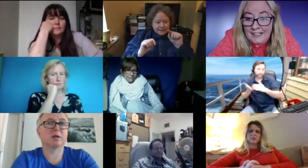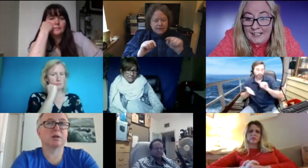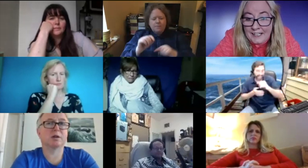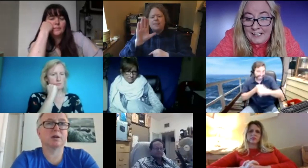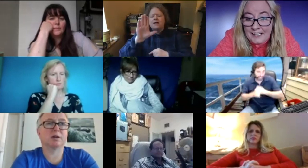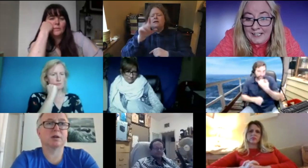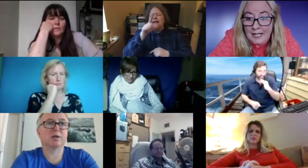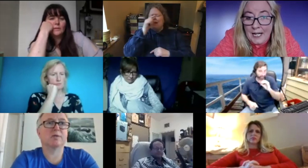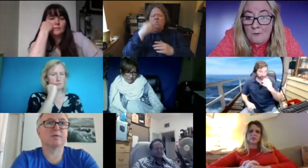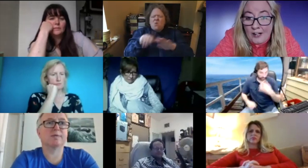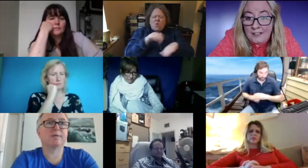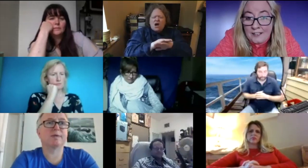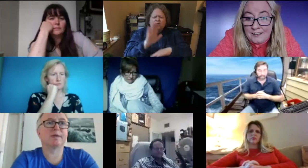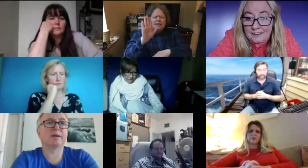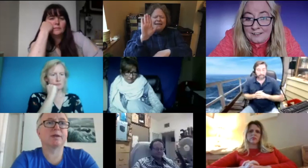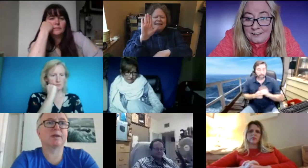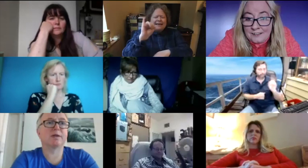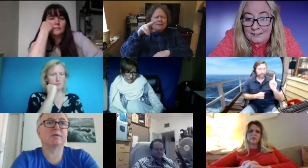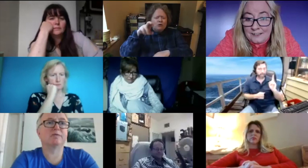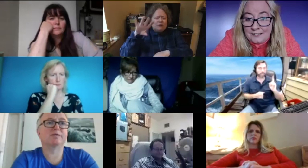in Limerick,